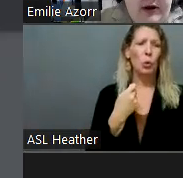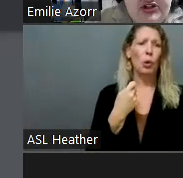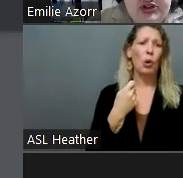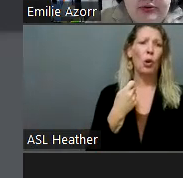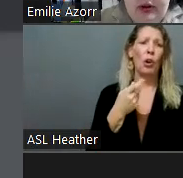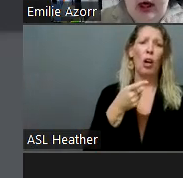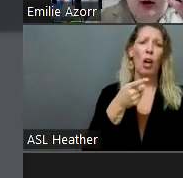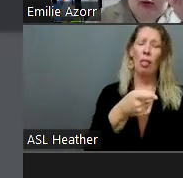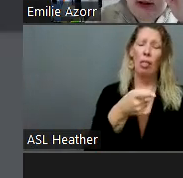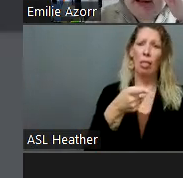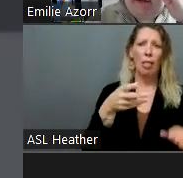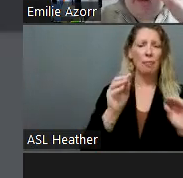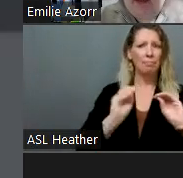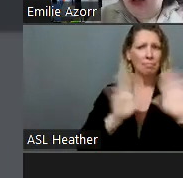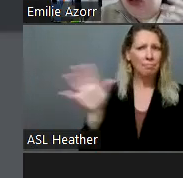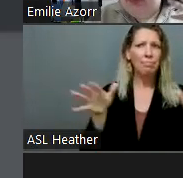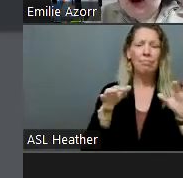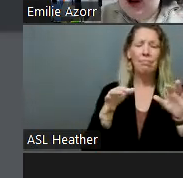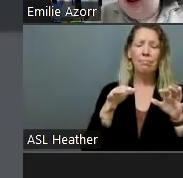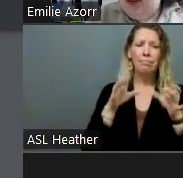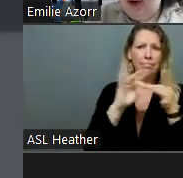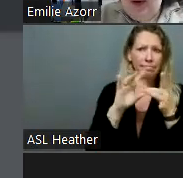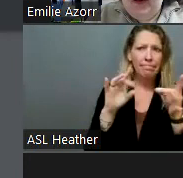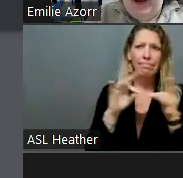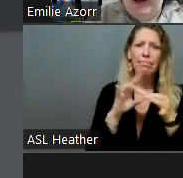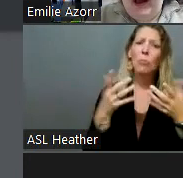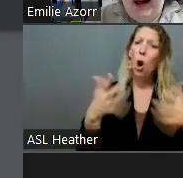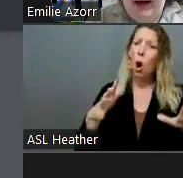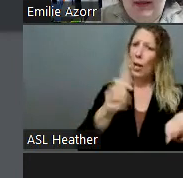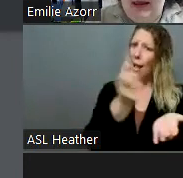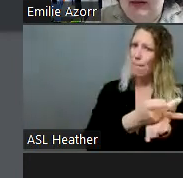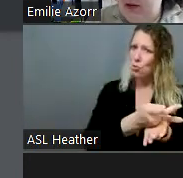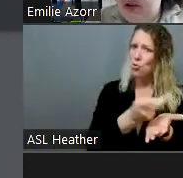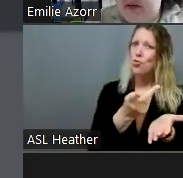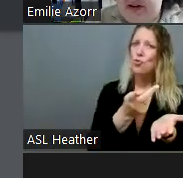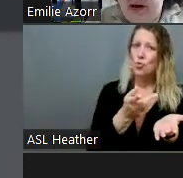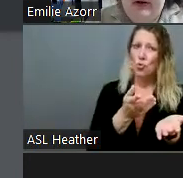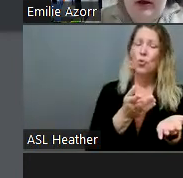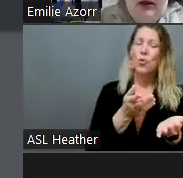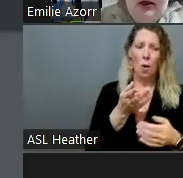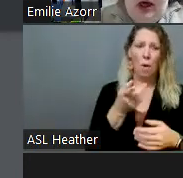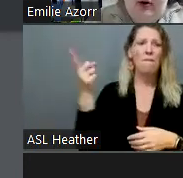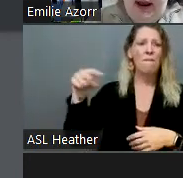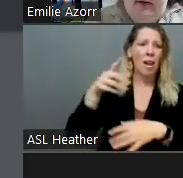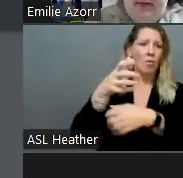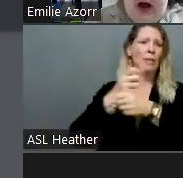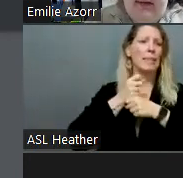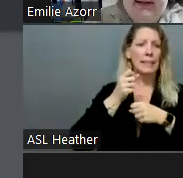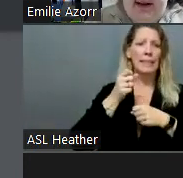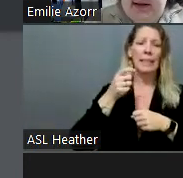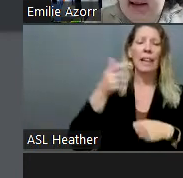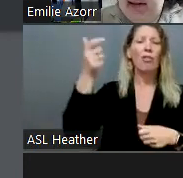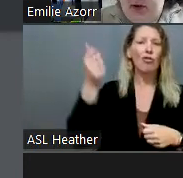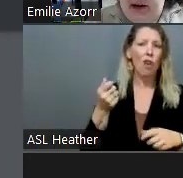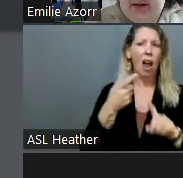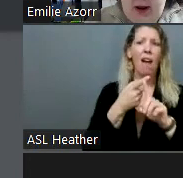plain language release of information that's already been approved by, they received a grant from the